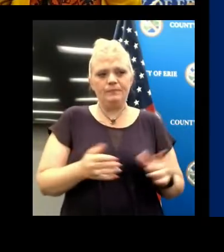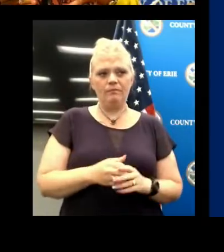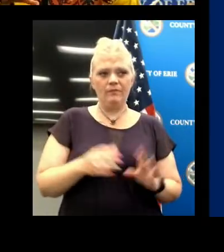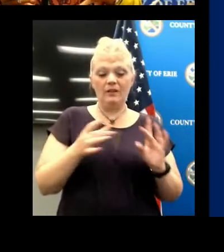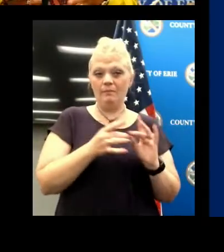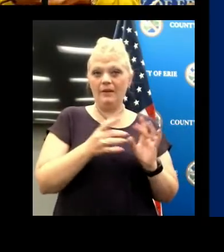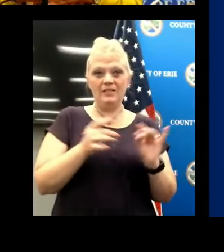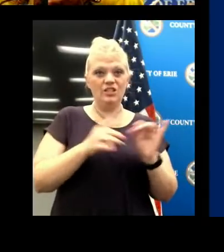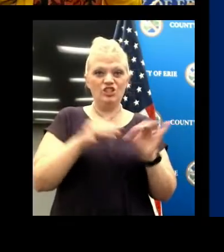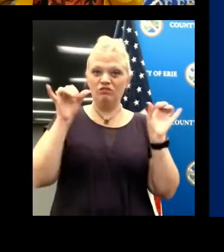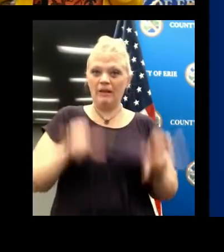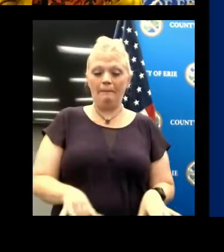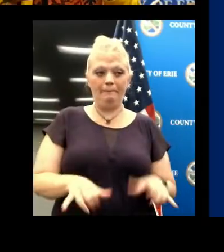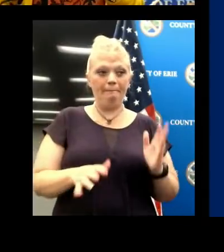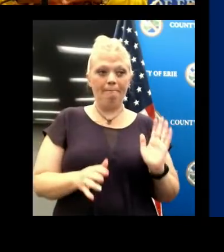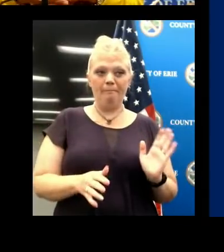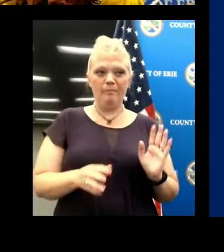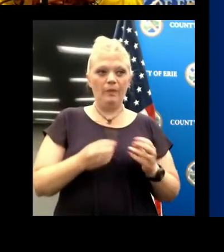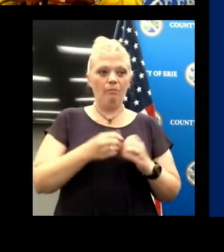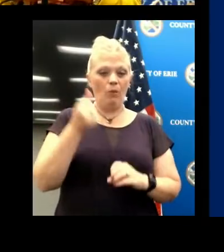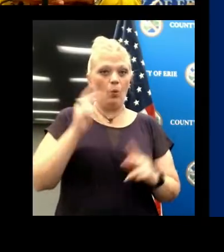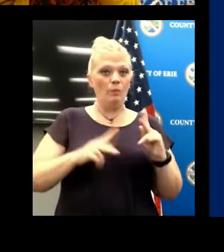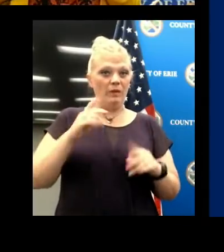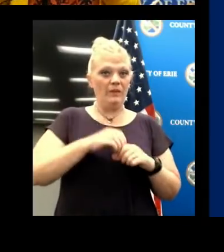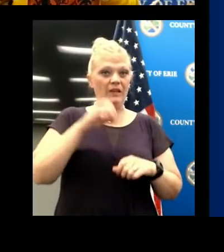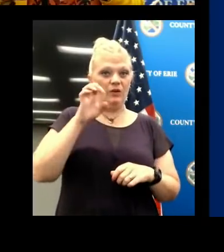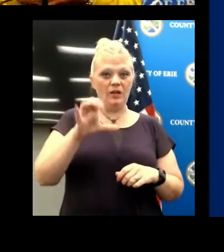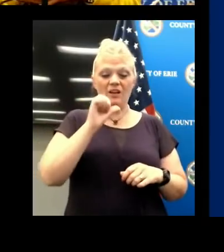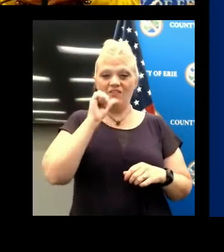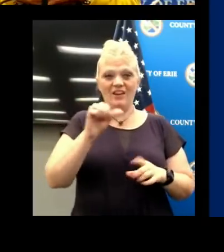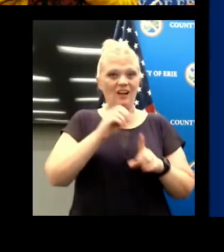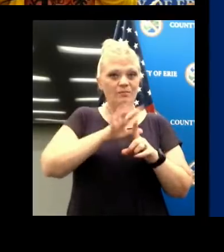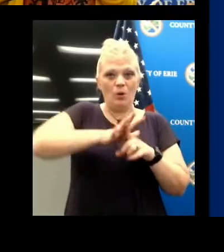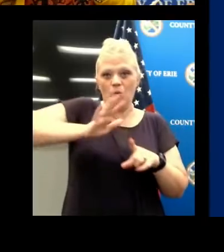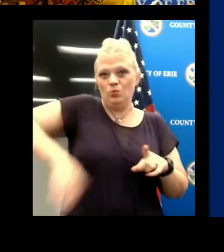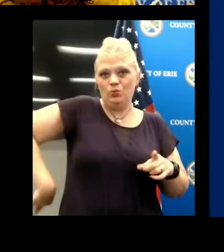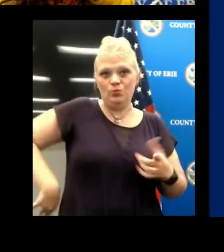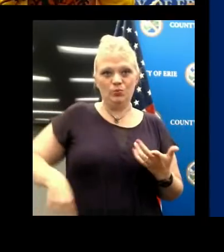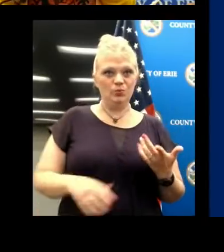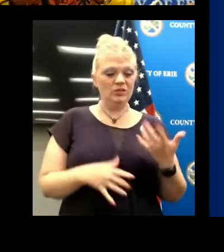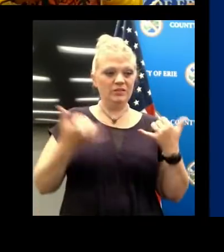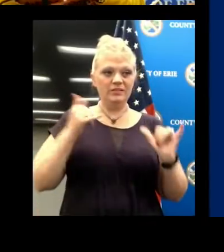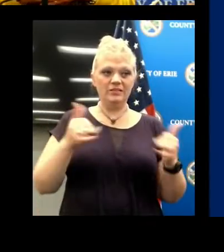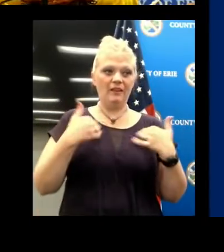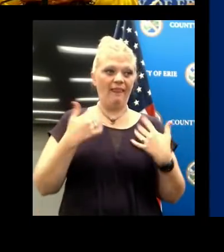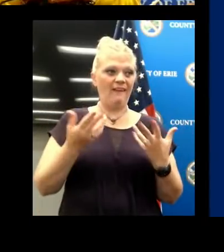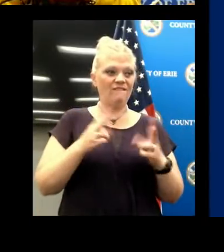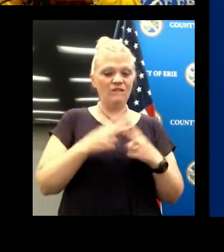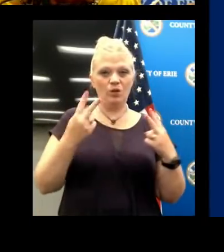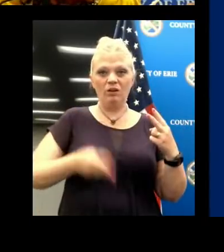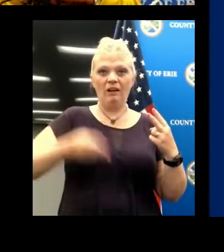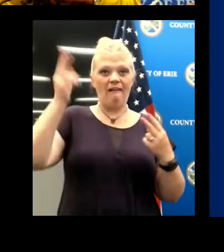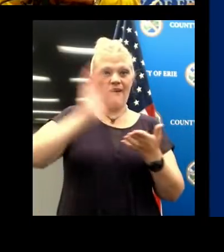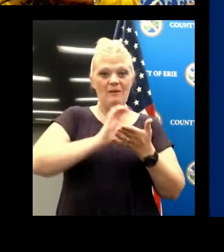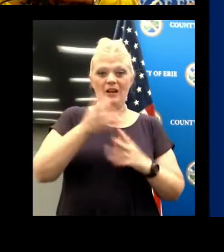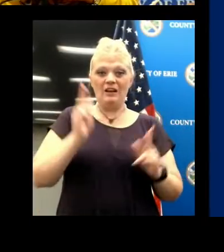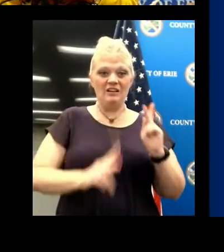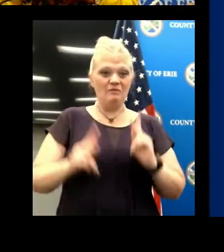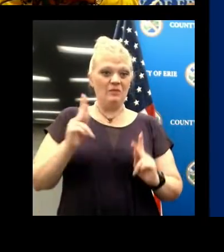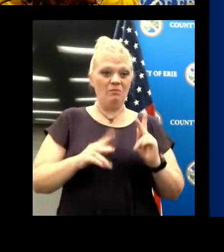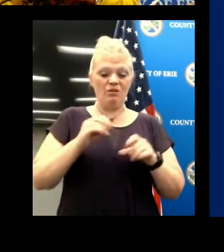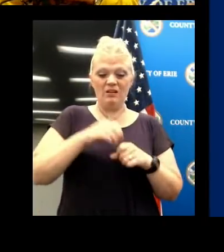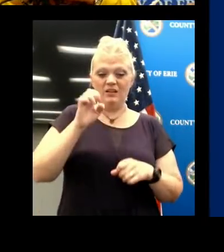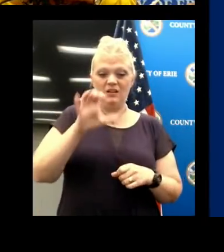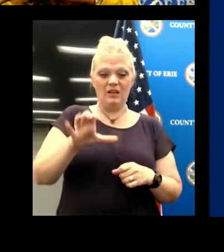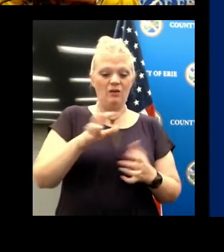message still stands. Most of the people in Erie County have not been exposed. We still have a very high proportion of people in Erie County who